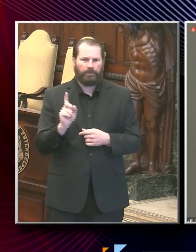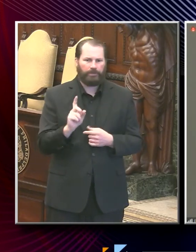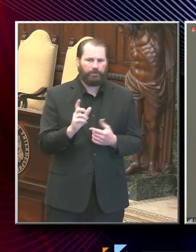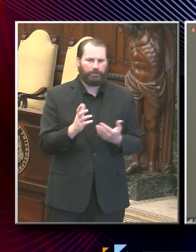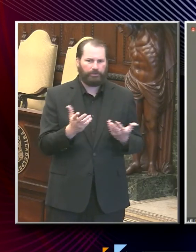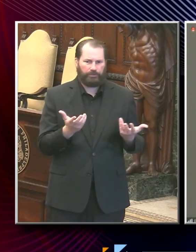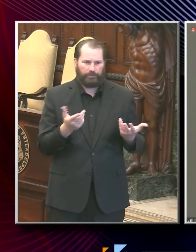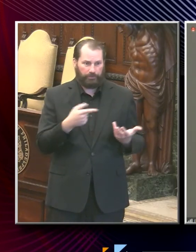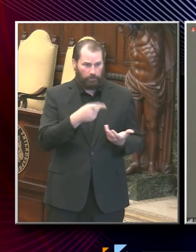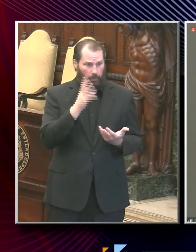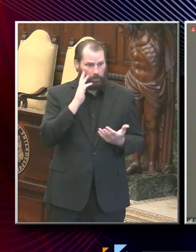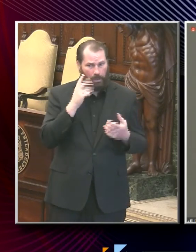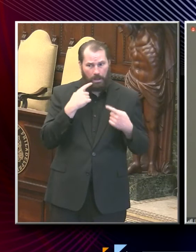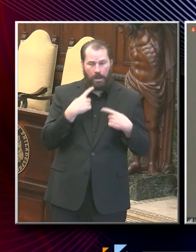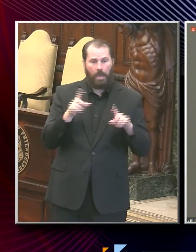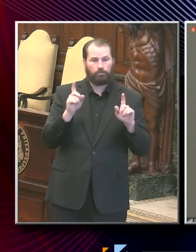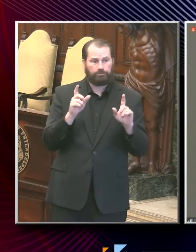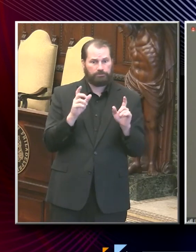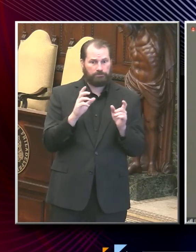that, or